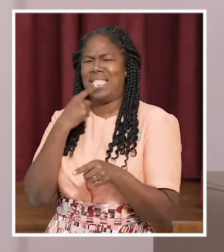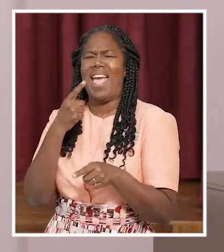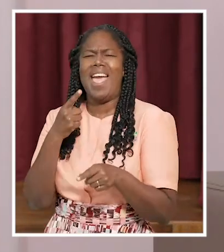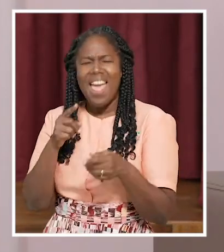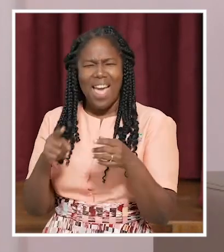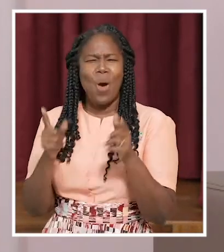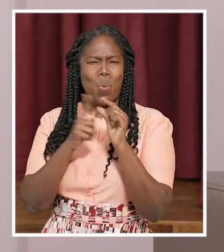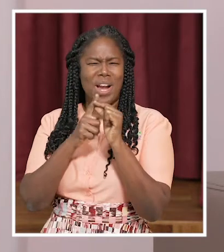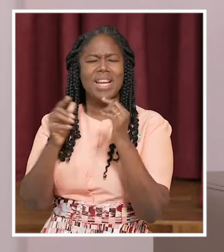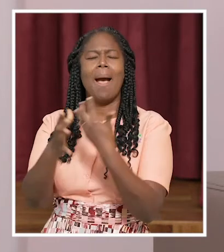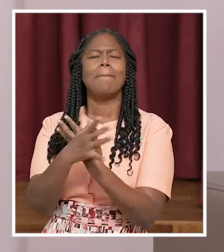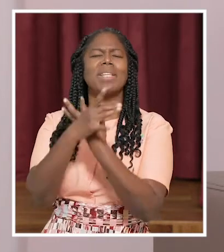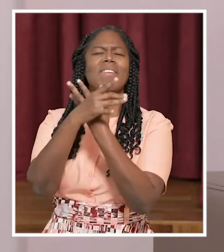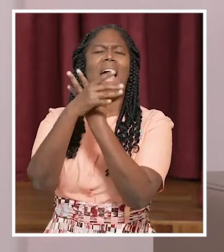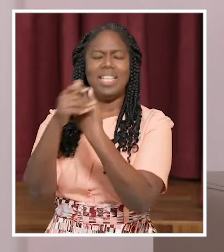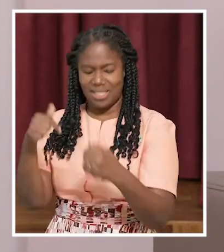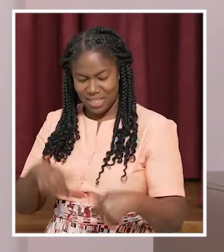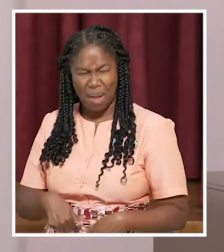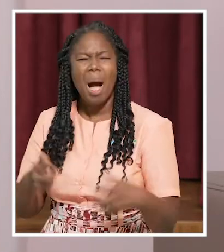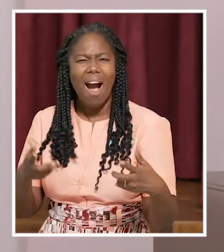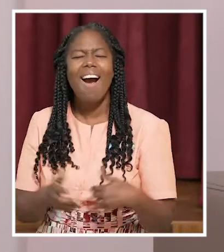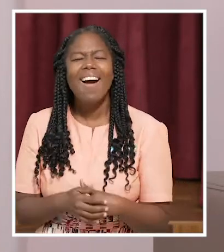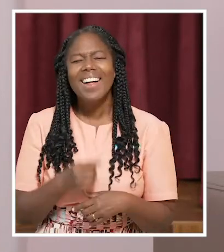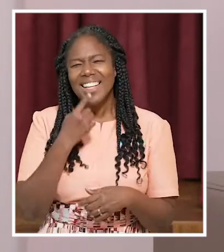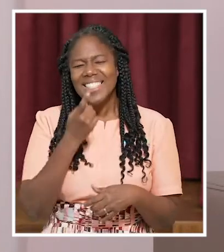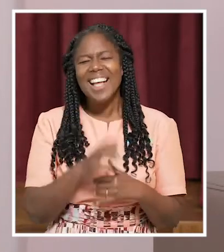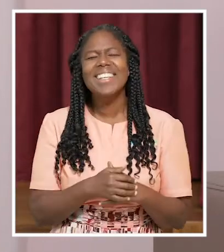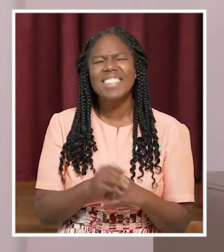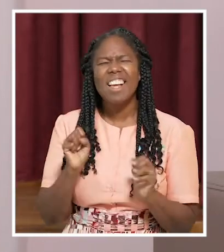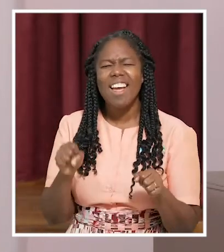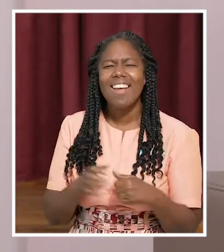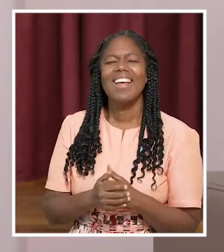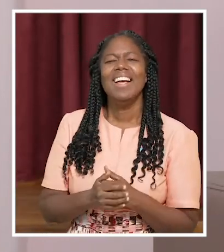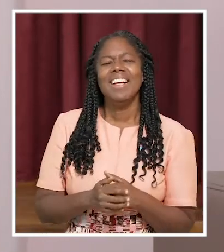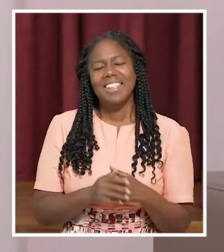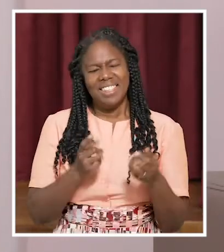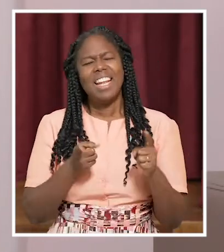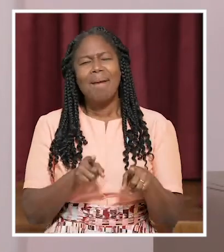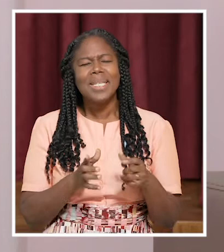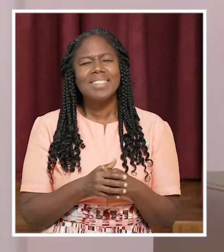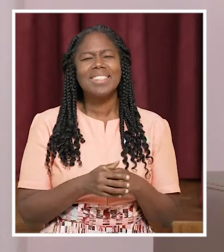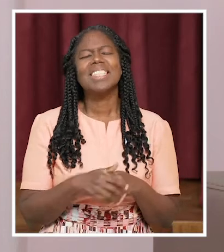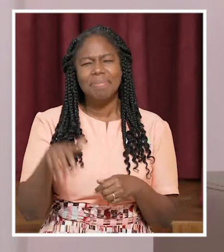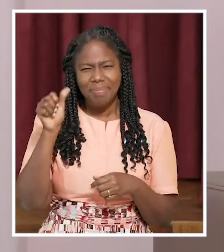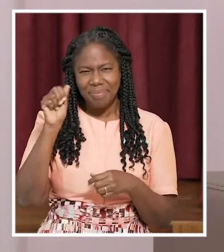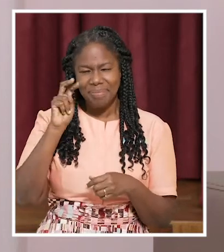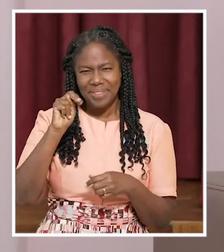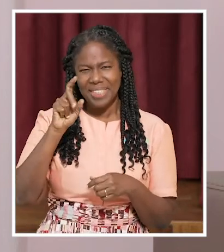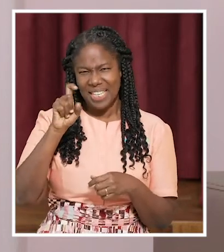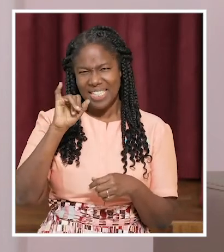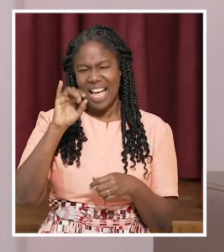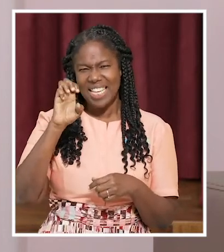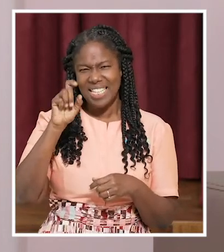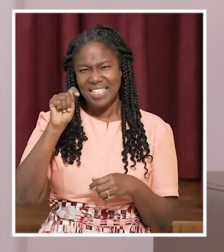that's right. We call it butterflies. Right. Or just before an exam. You know, Right. at any point like that, we feel that feeling.